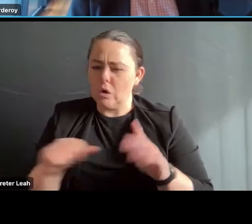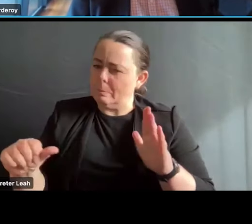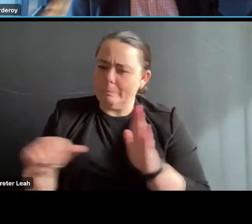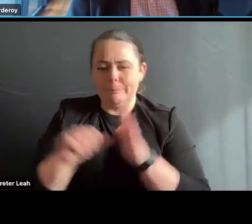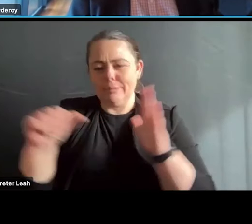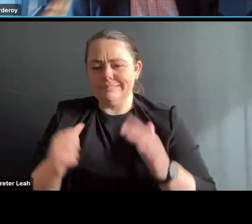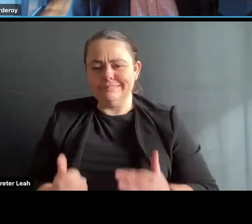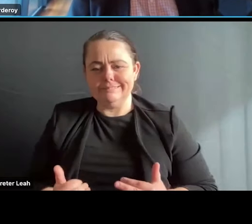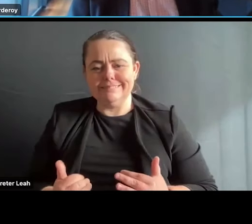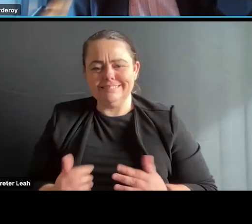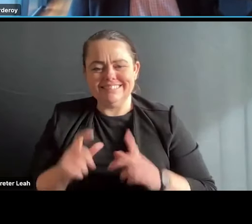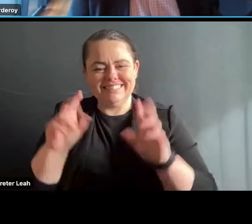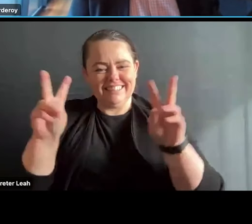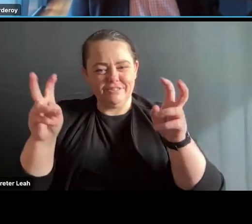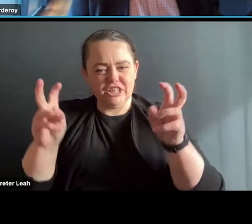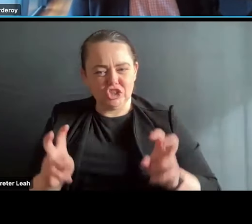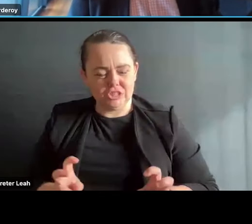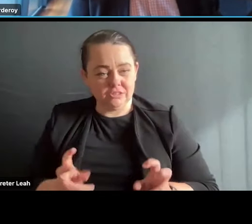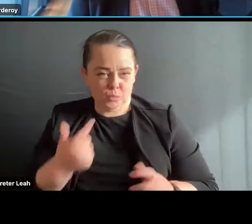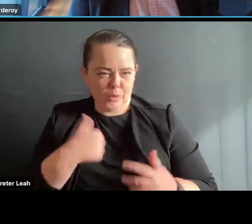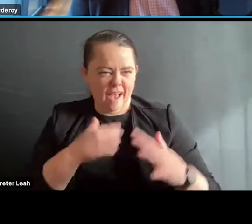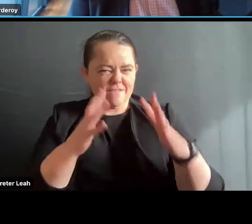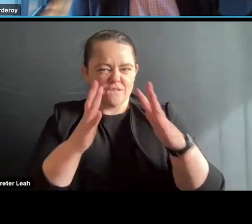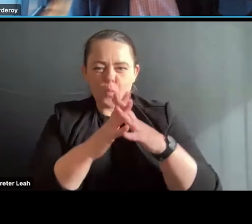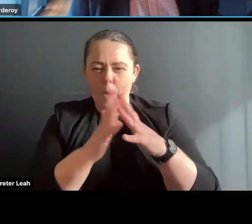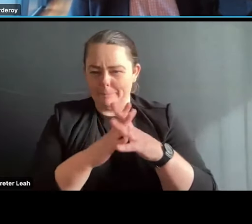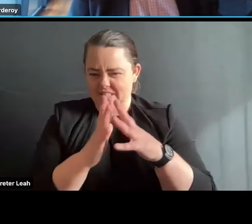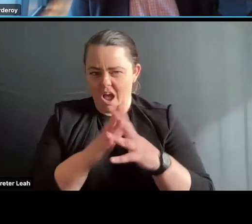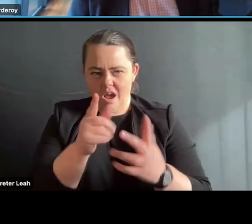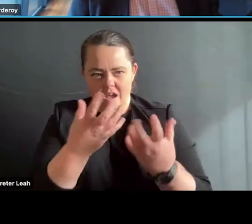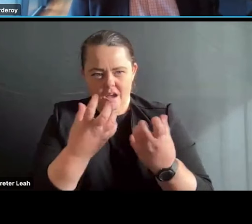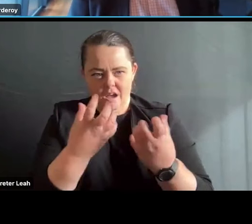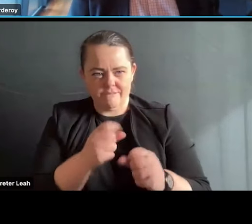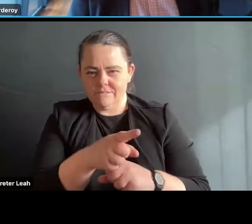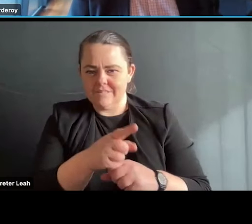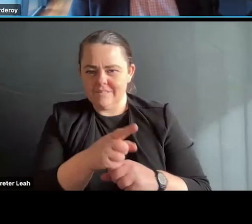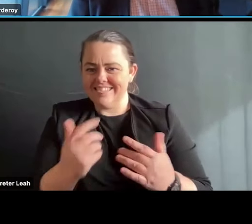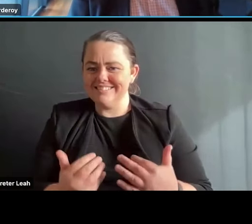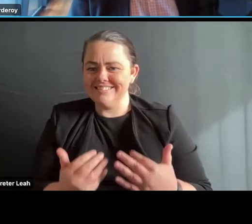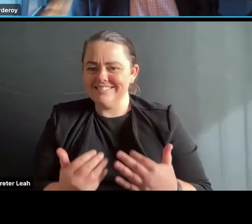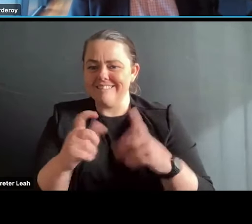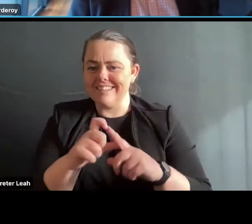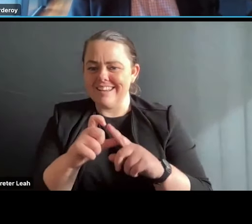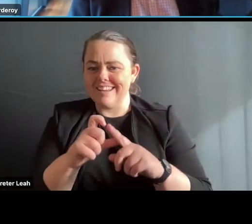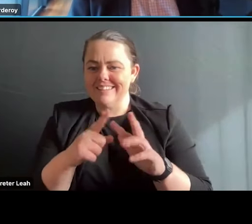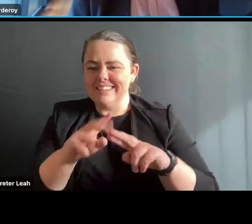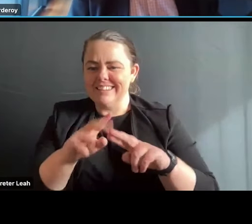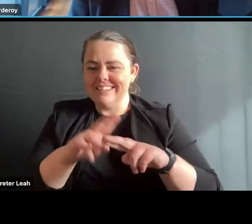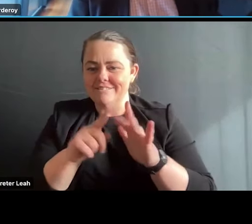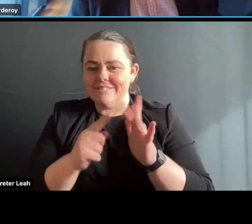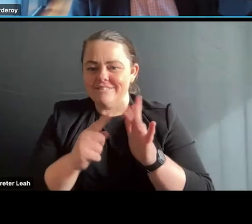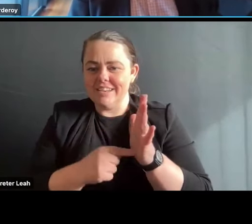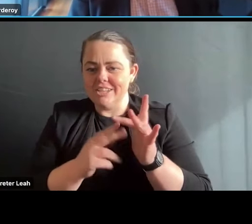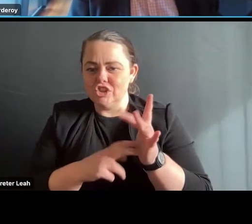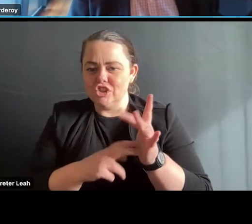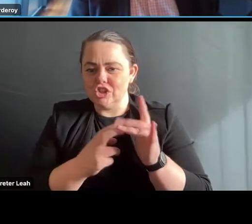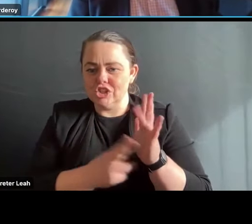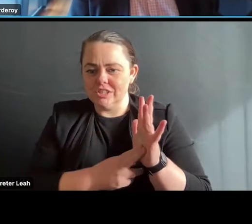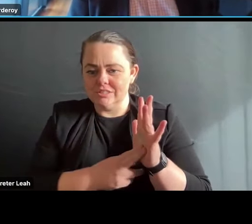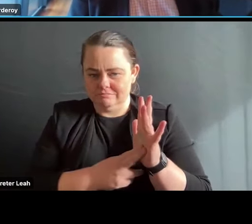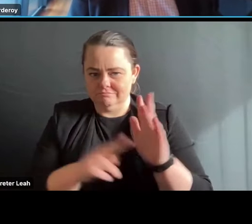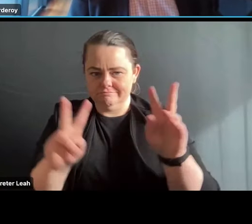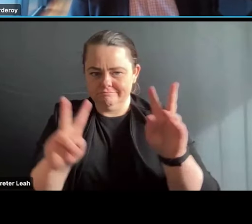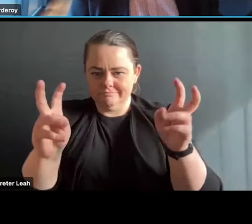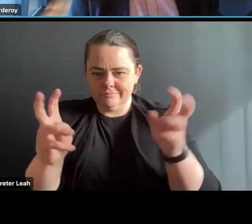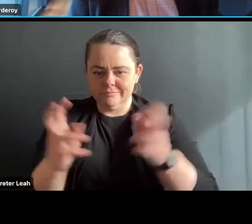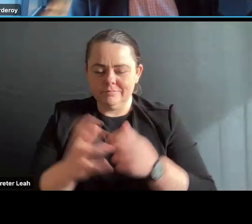Forms Administration website, there's a link to the data definitions. I really suggest that not only do you look at it initially,